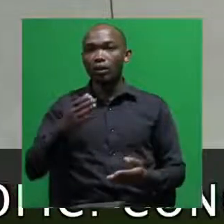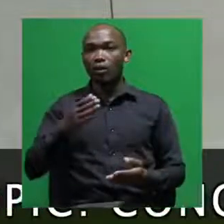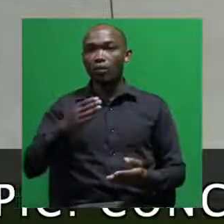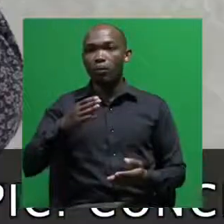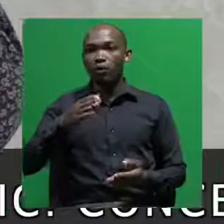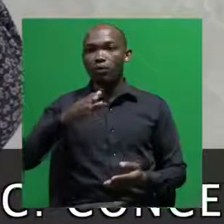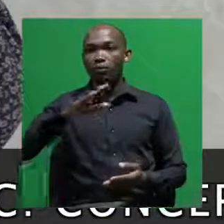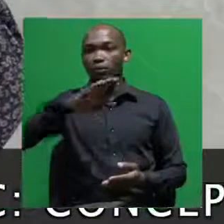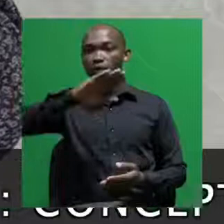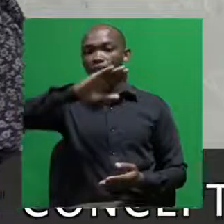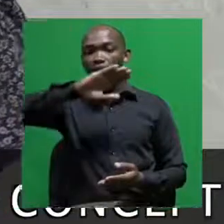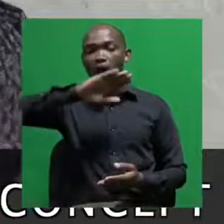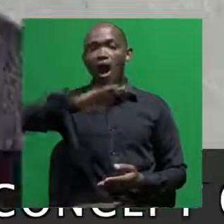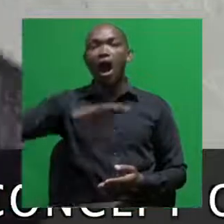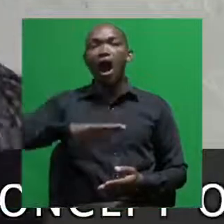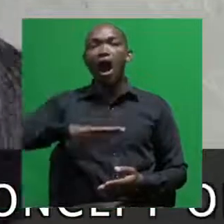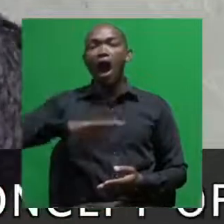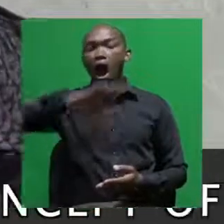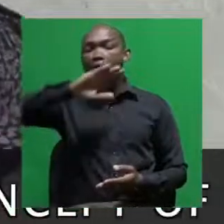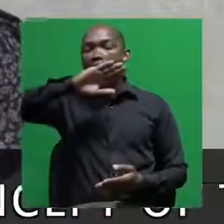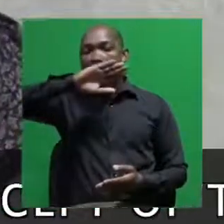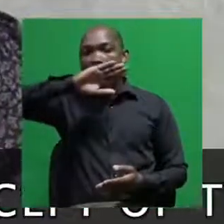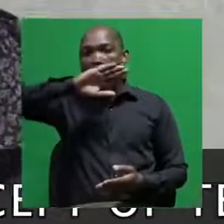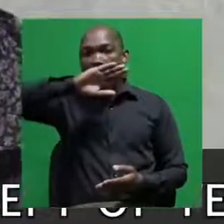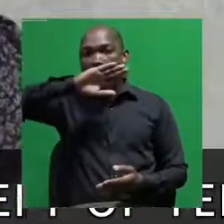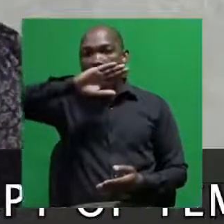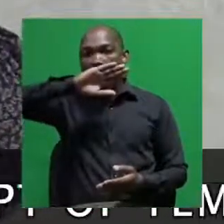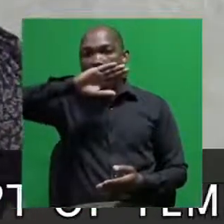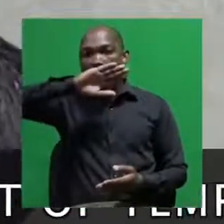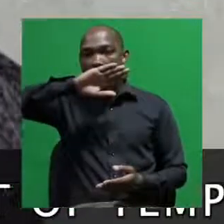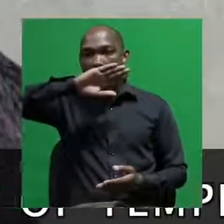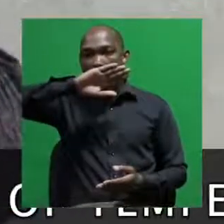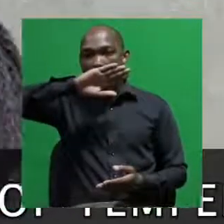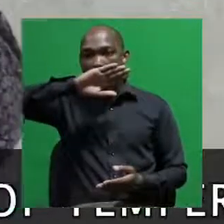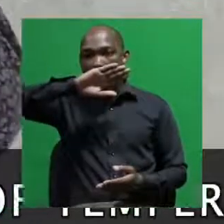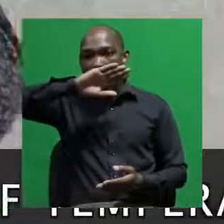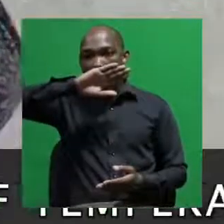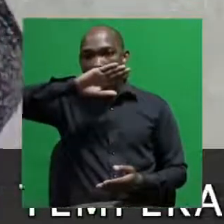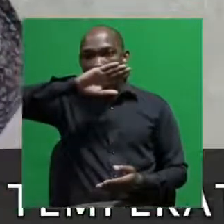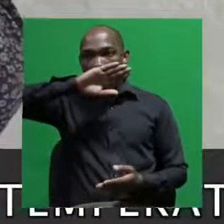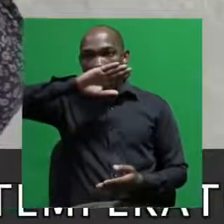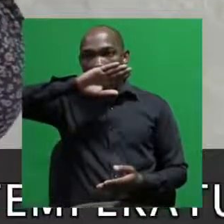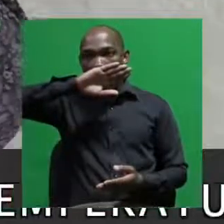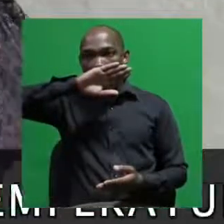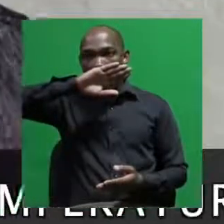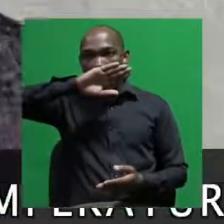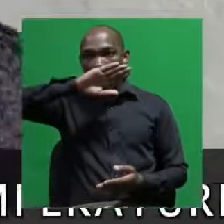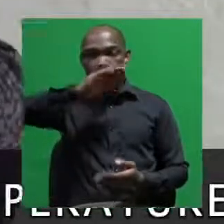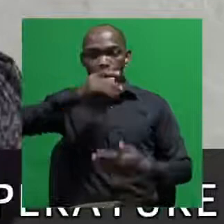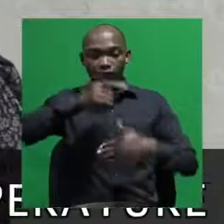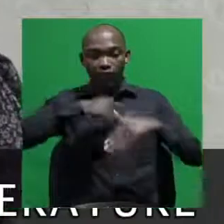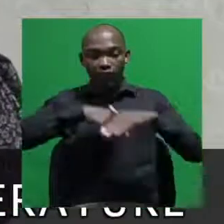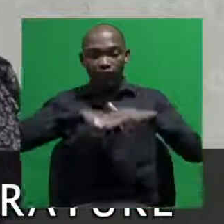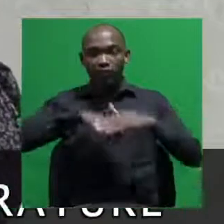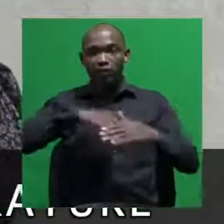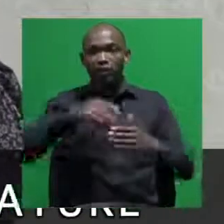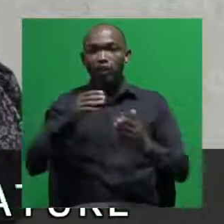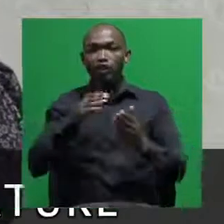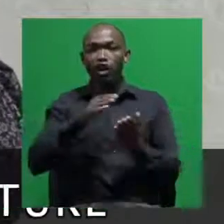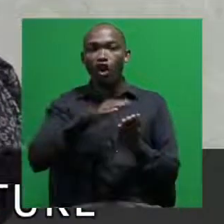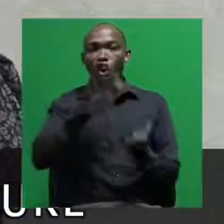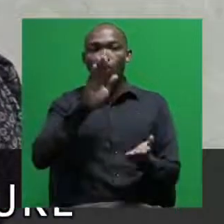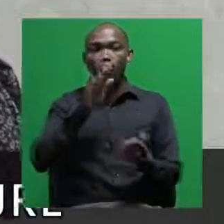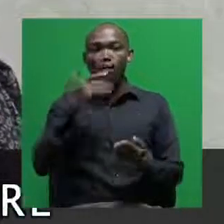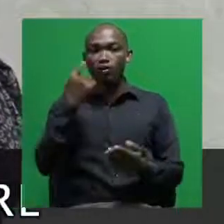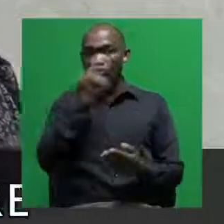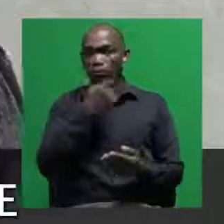place your hand in front of your mouth. Please open your mouth, then try to force the air from your